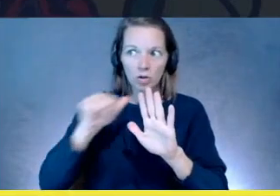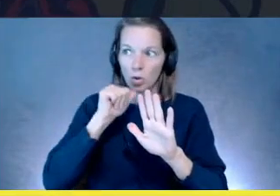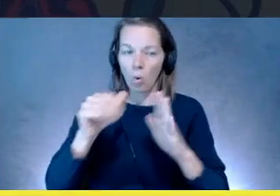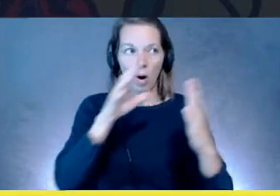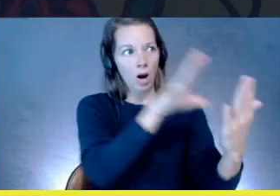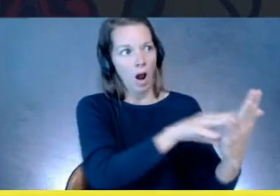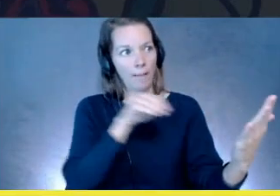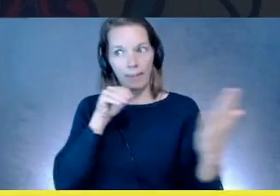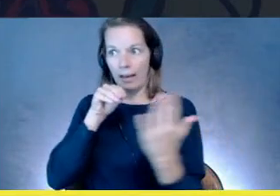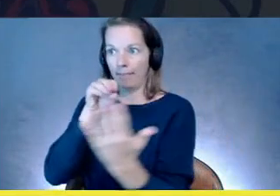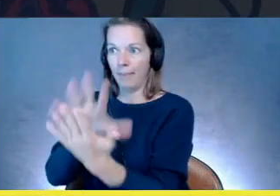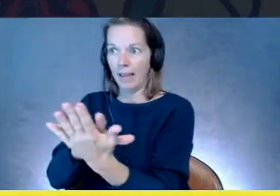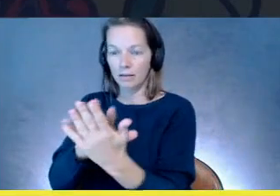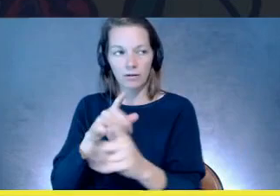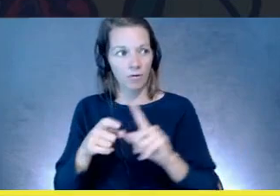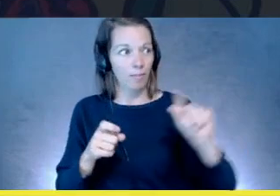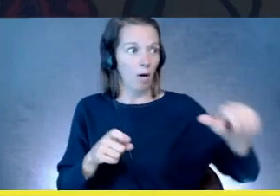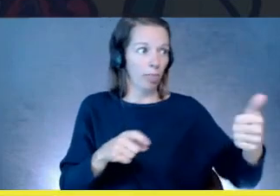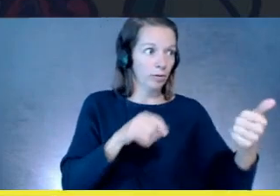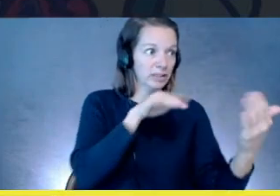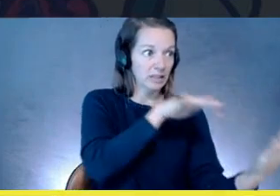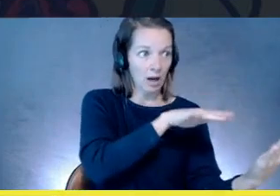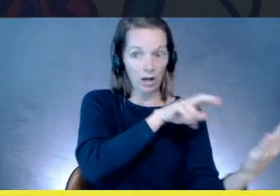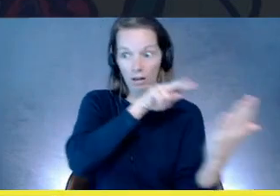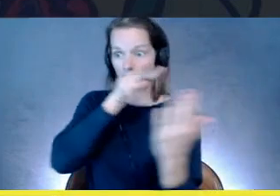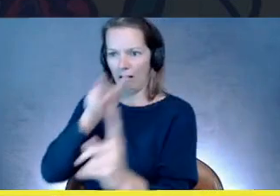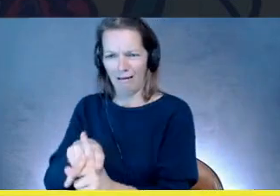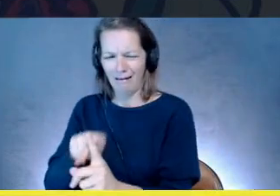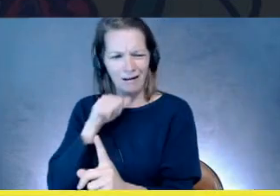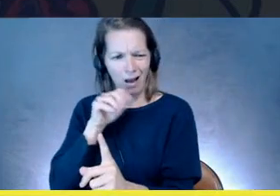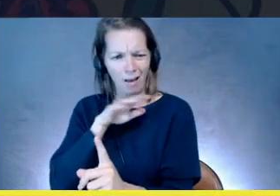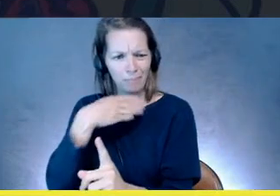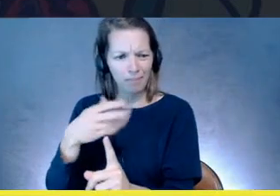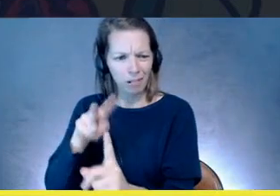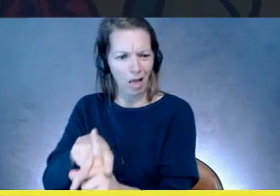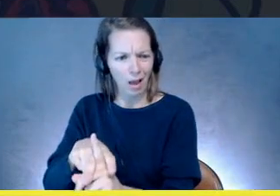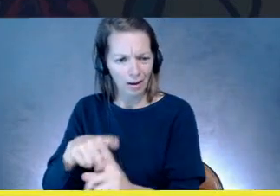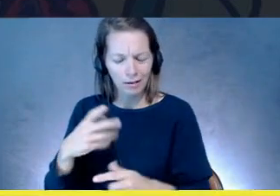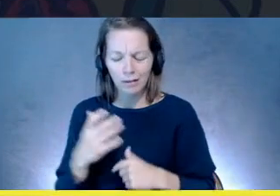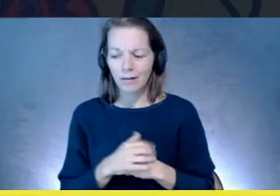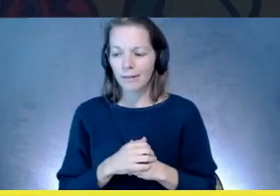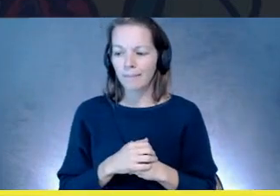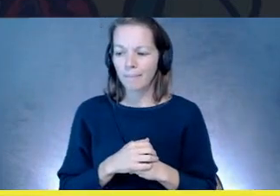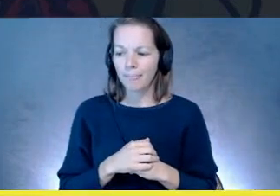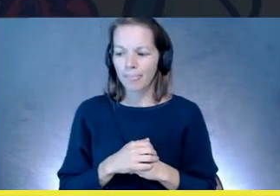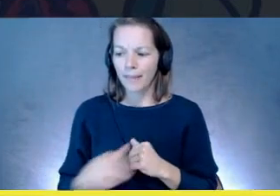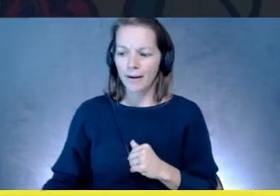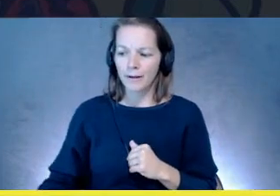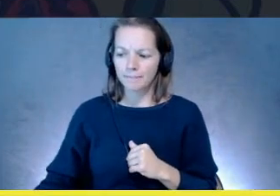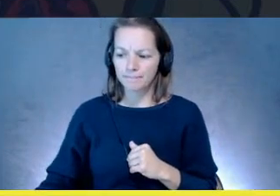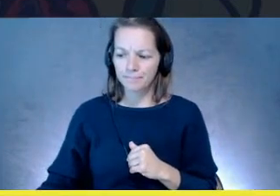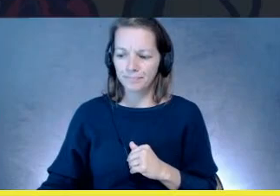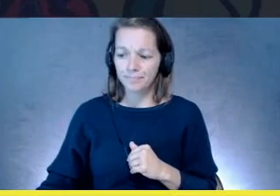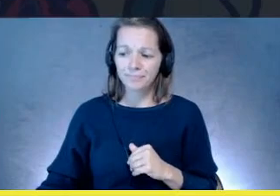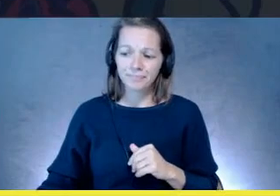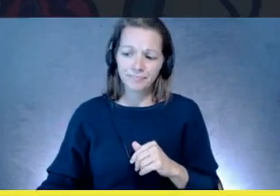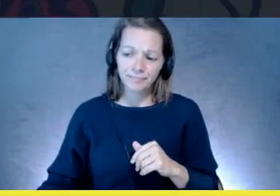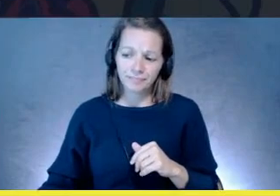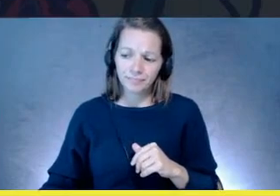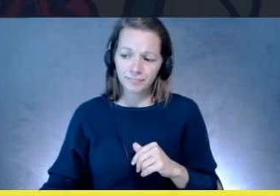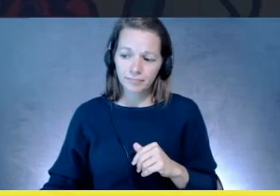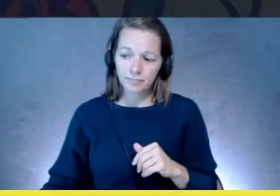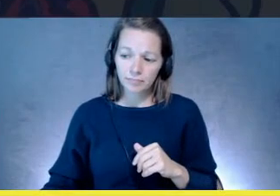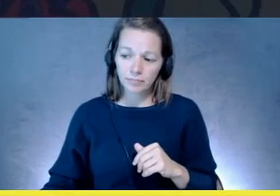from one study to the next that may not apply to the next study. And that finally, I think just